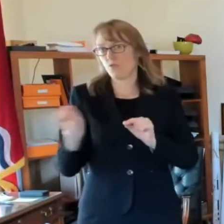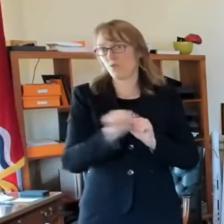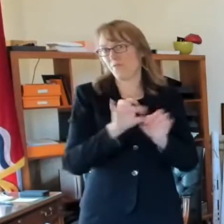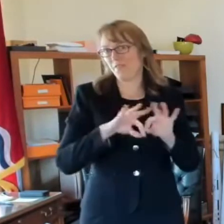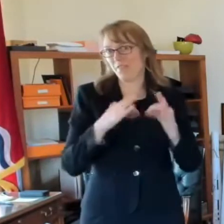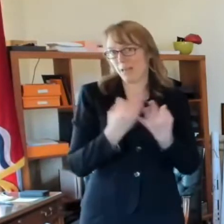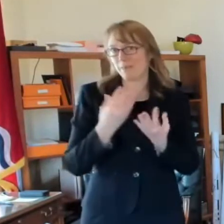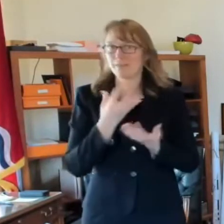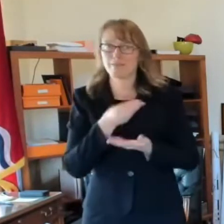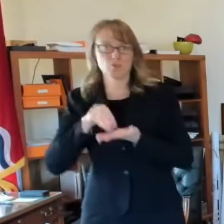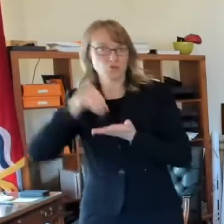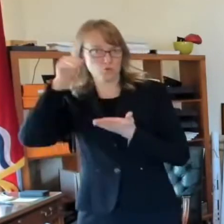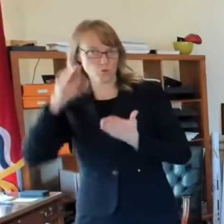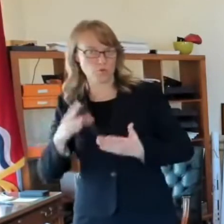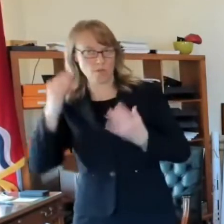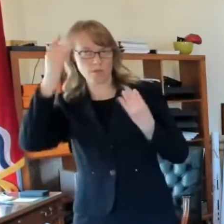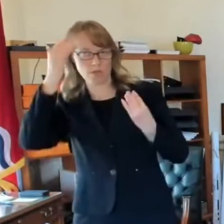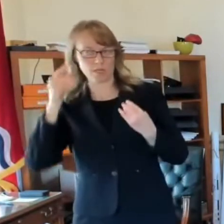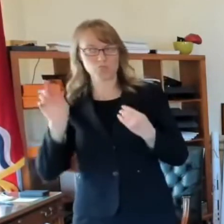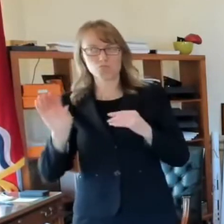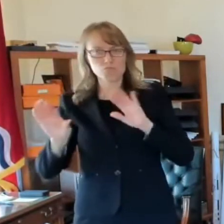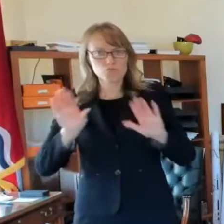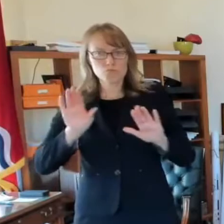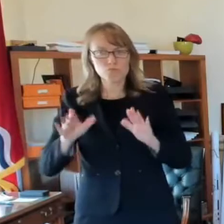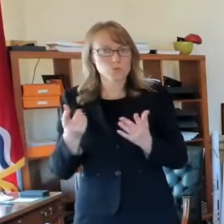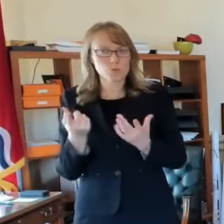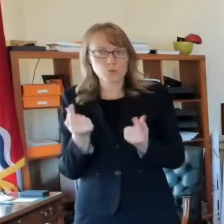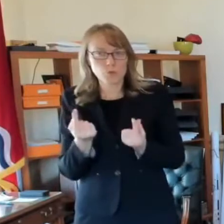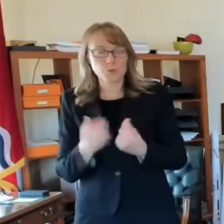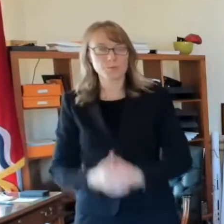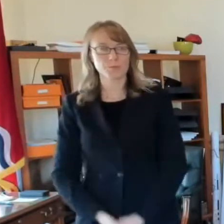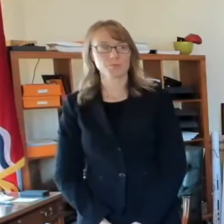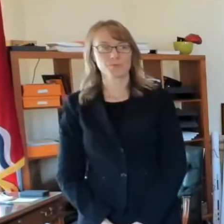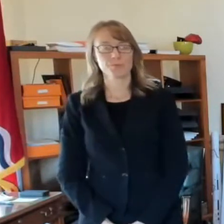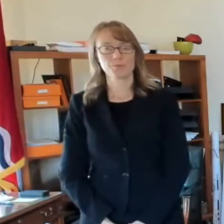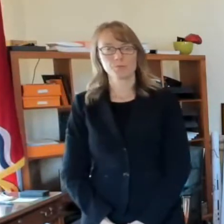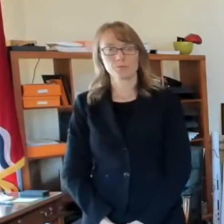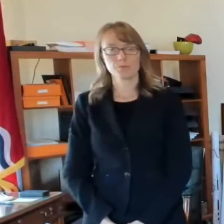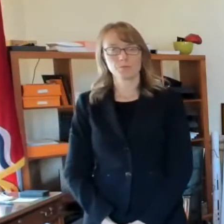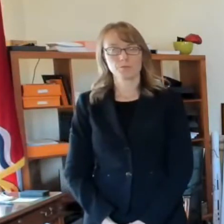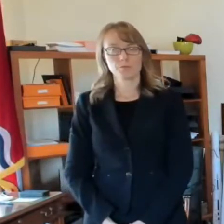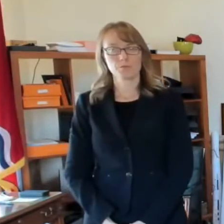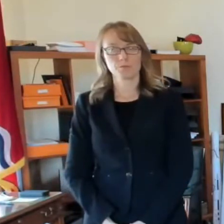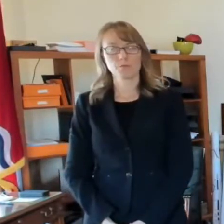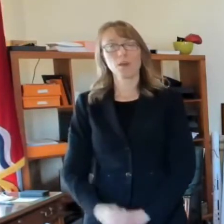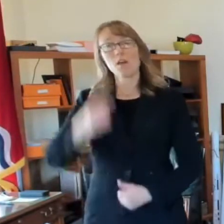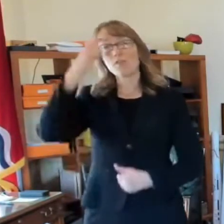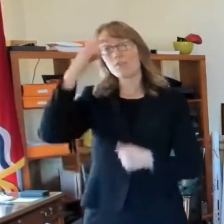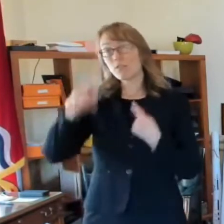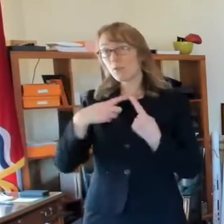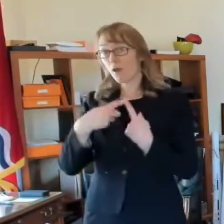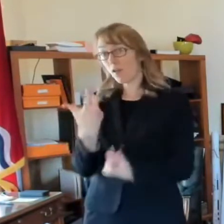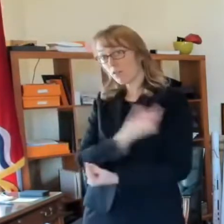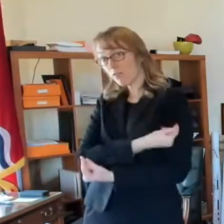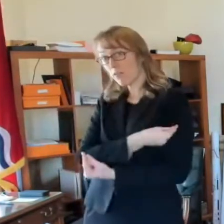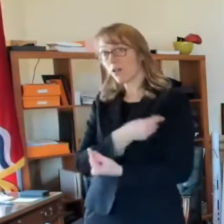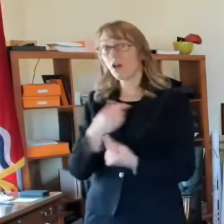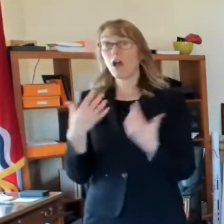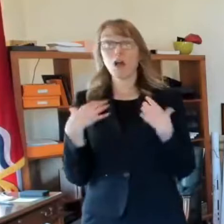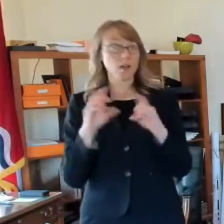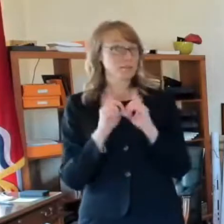a matter of everybody's, what you and your family choose to do. Couple more COVID questions before other